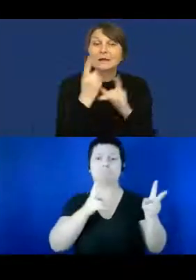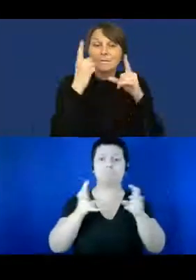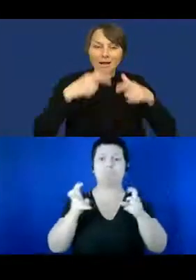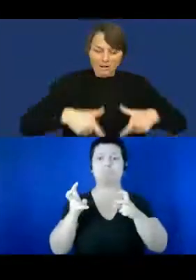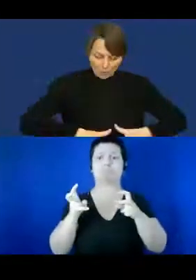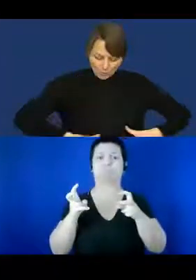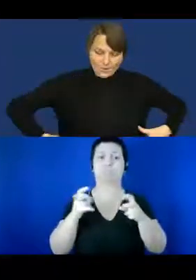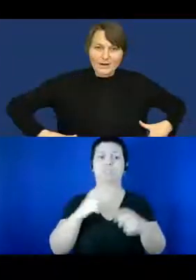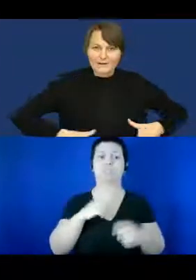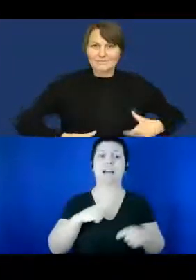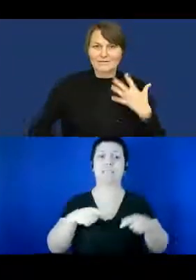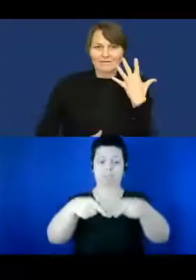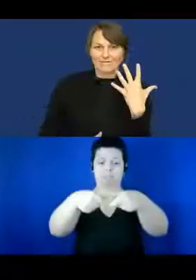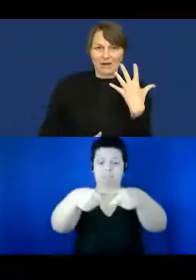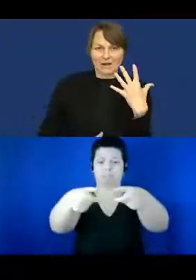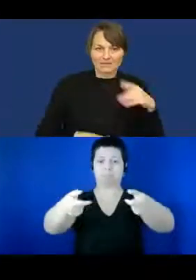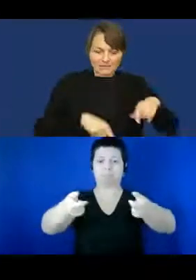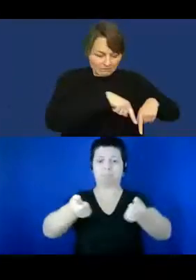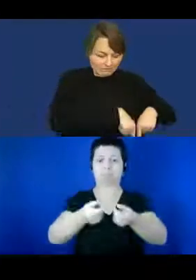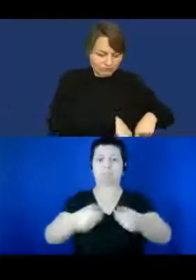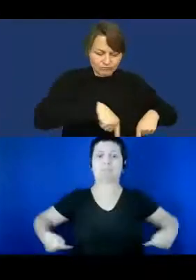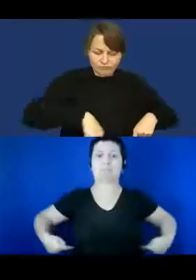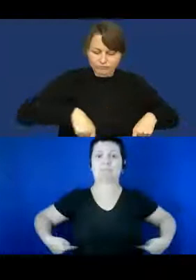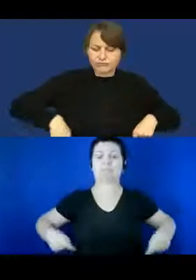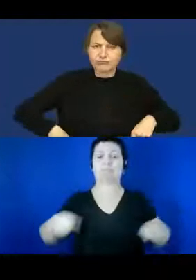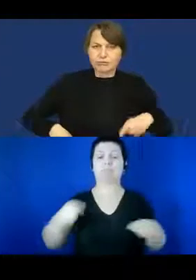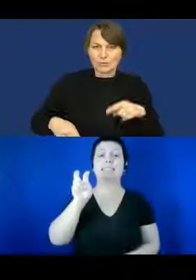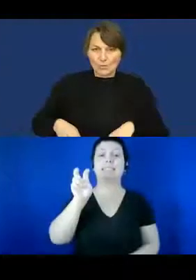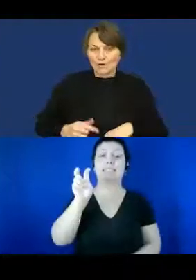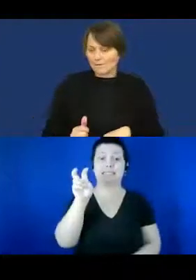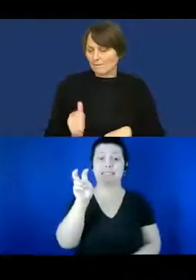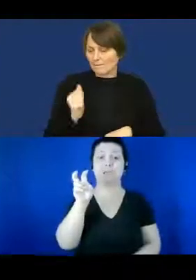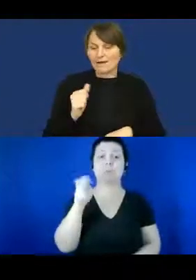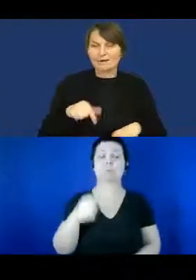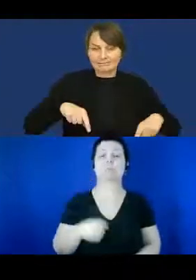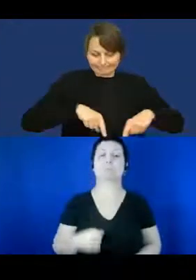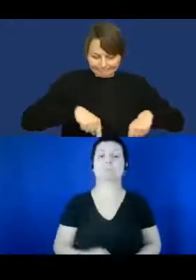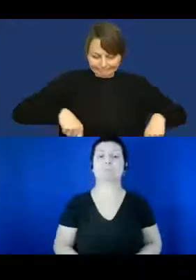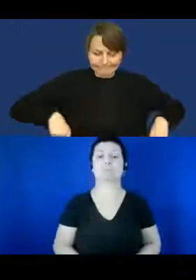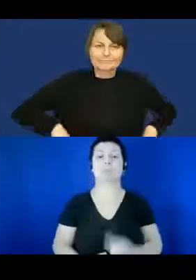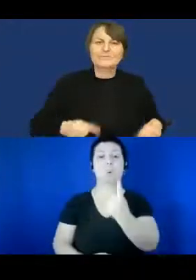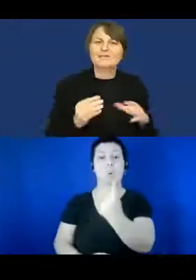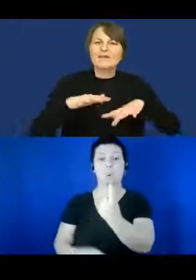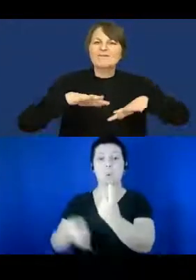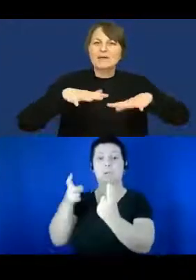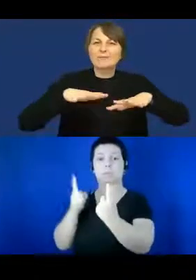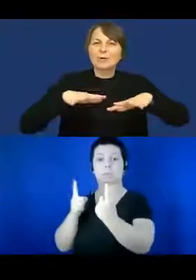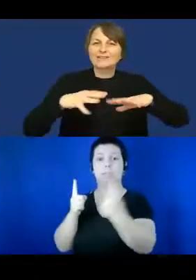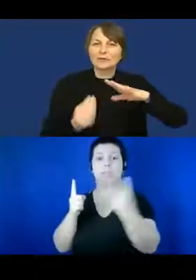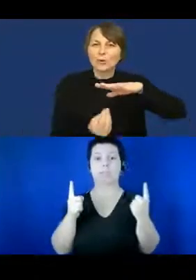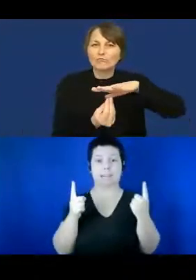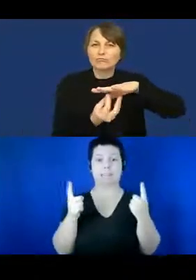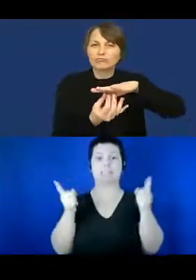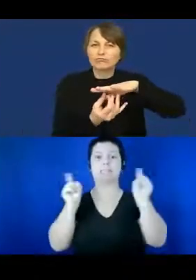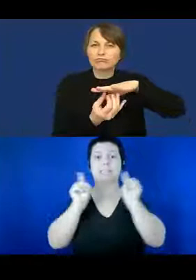5 vibration motors, one at the front, one at the sort of front left and front right, and others towards sort of back